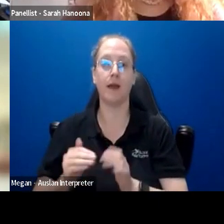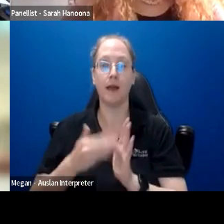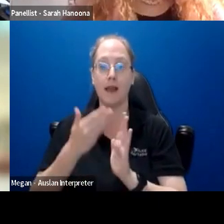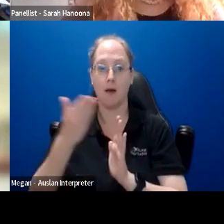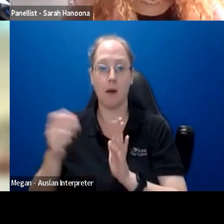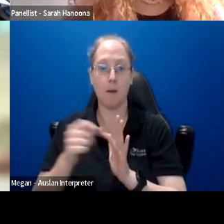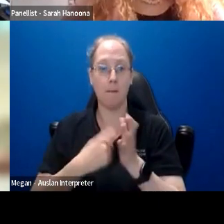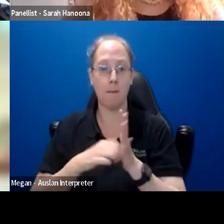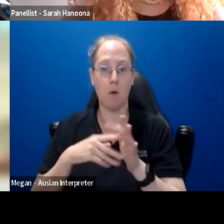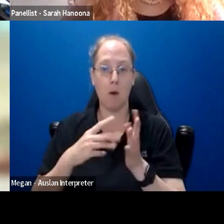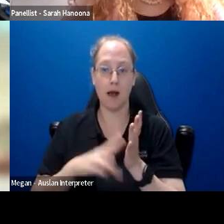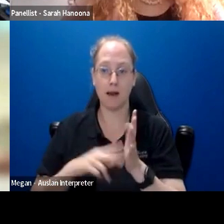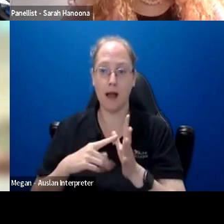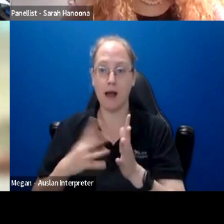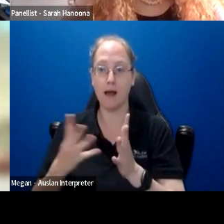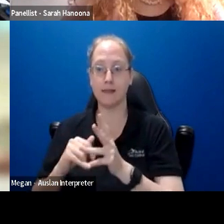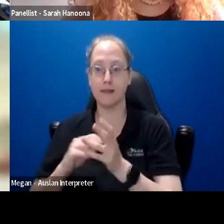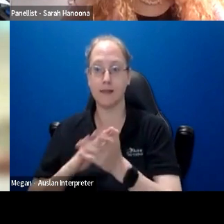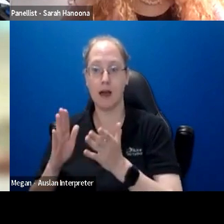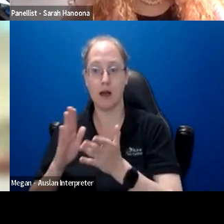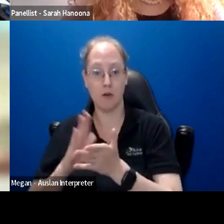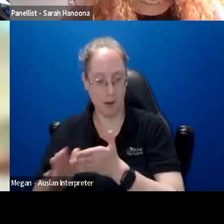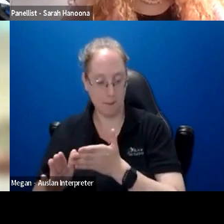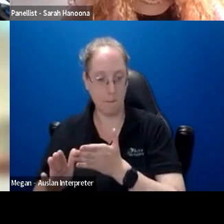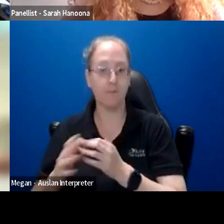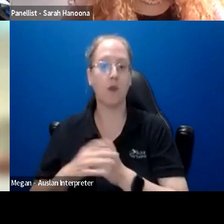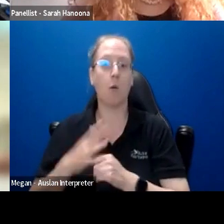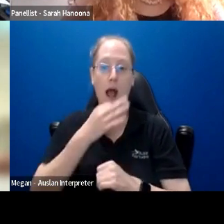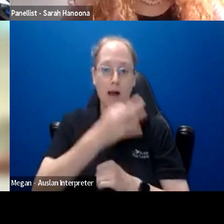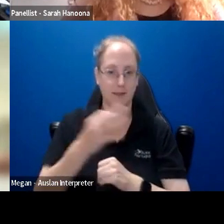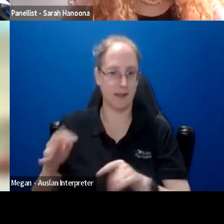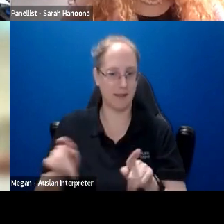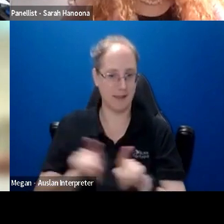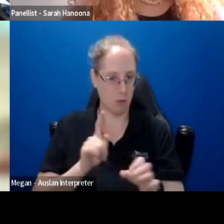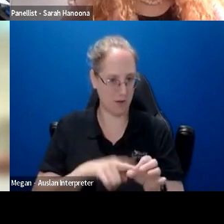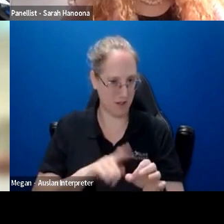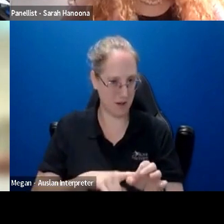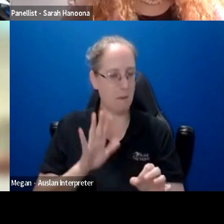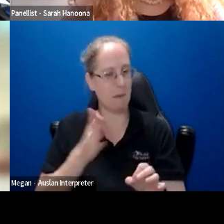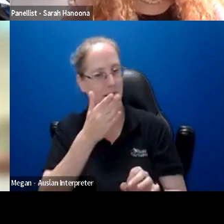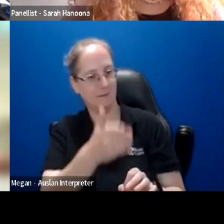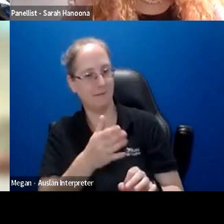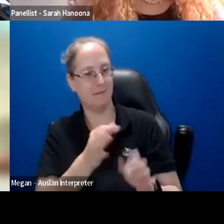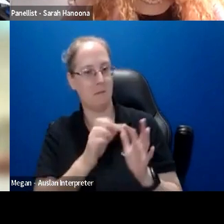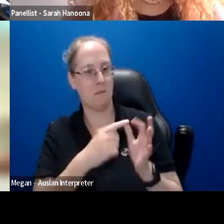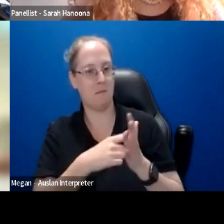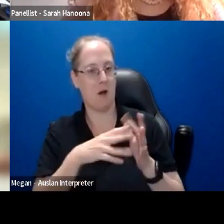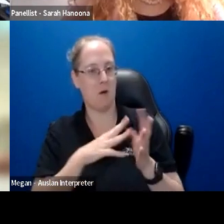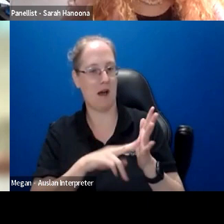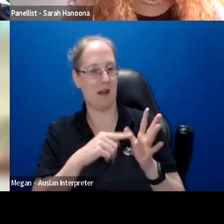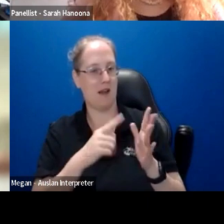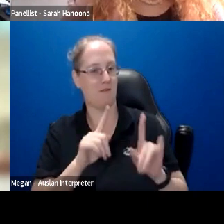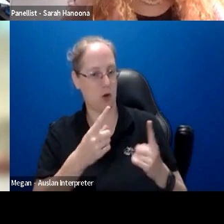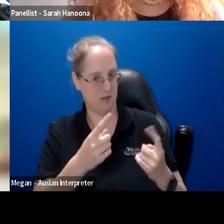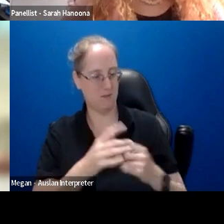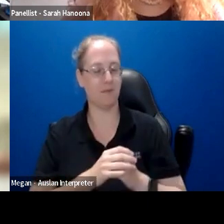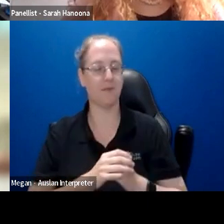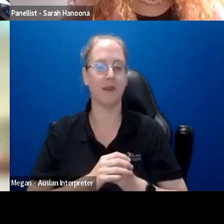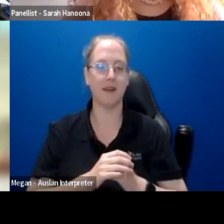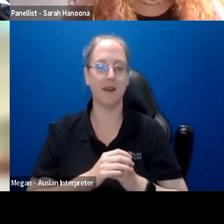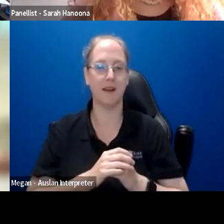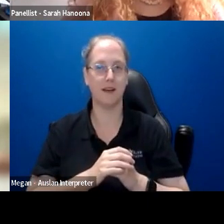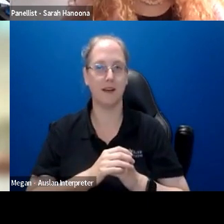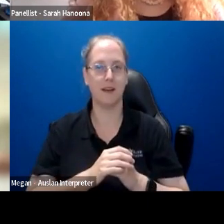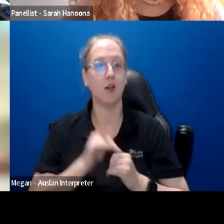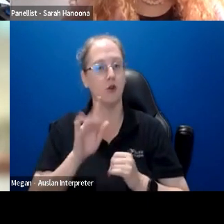and Sarah. So I'm going to ask you both the same question, but Pawana, maybe if I could start with you, please. So what was it like